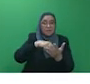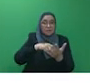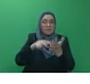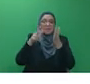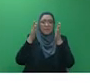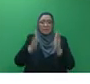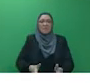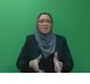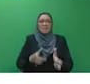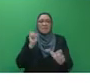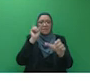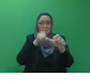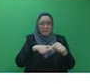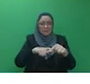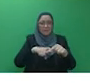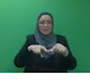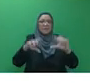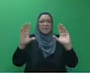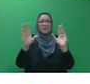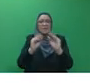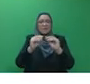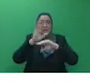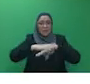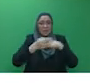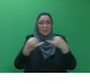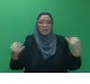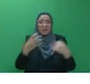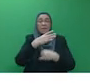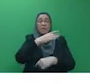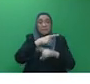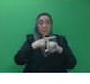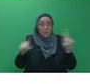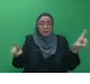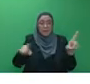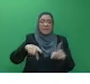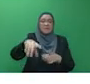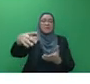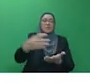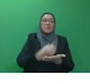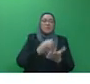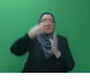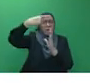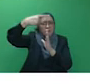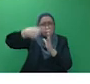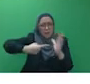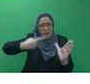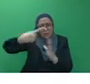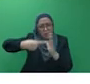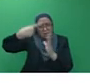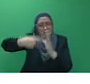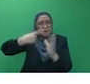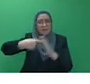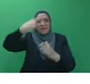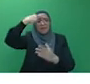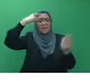3 000 people engaged in virtual meetings but it took us a few months of transition